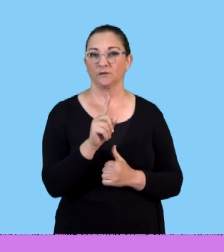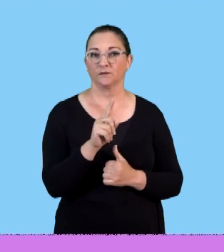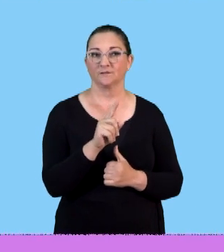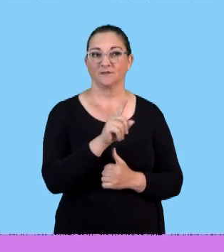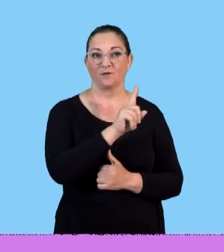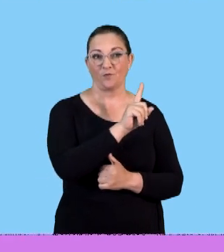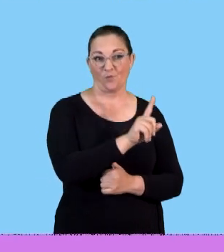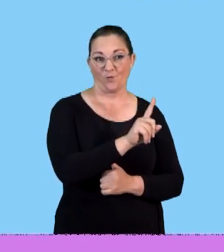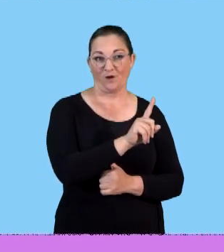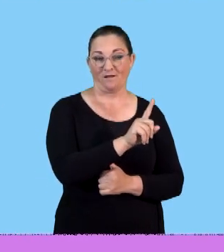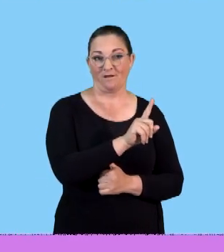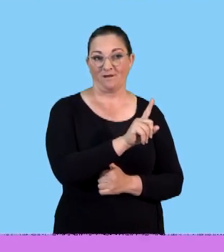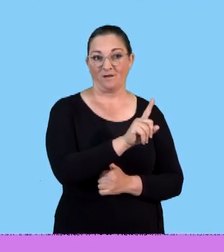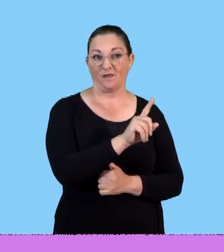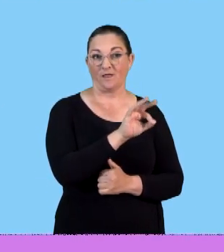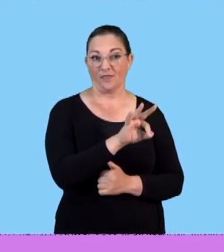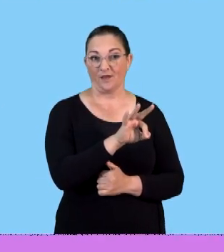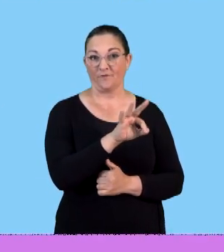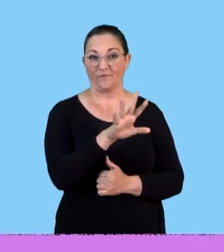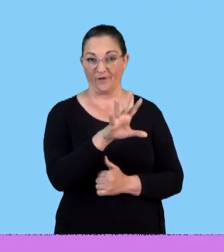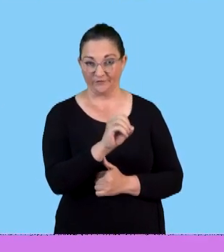give us an answer of